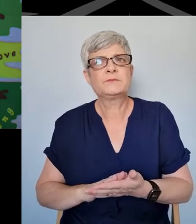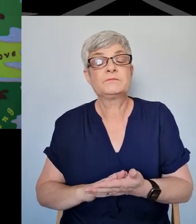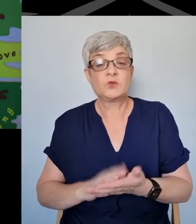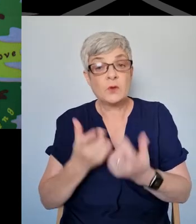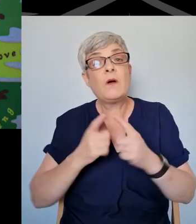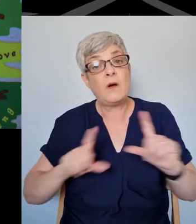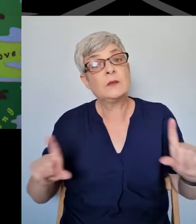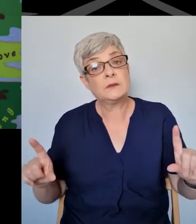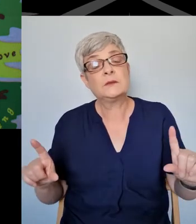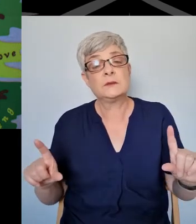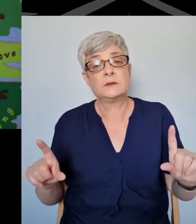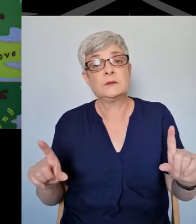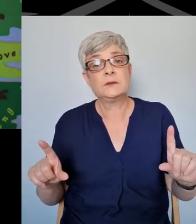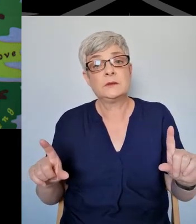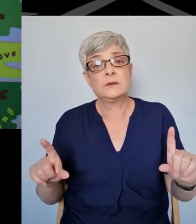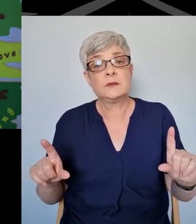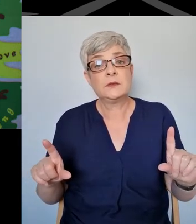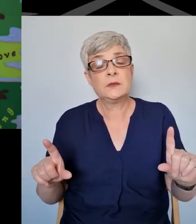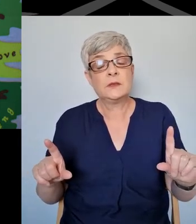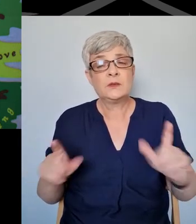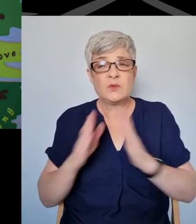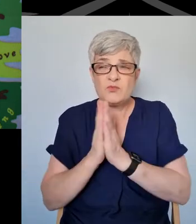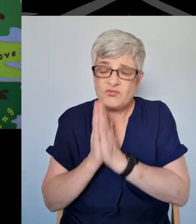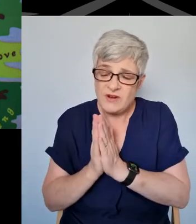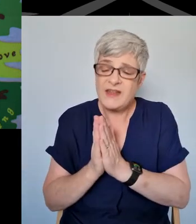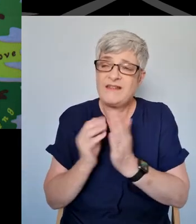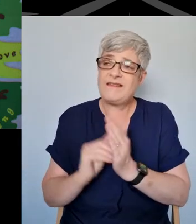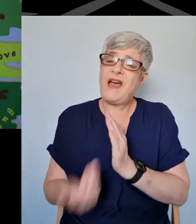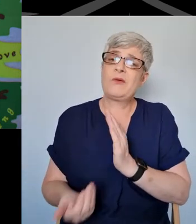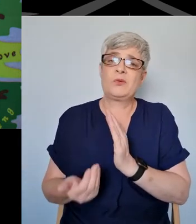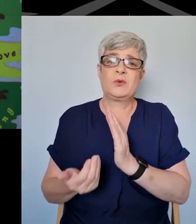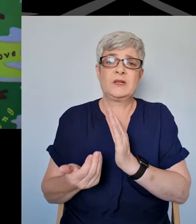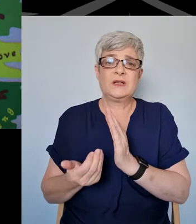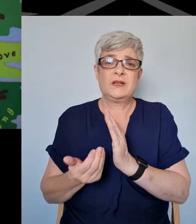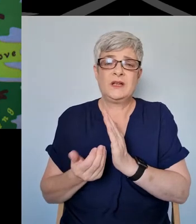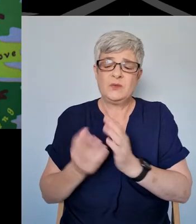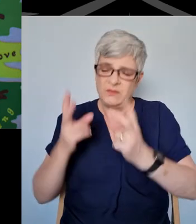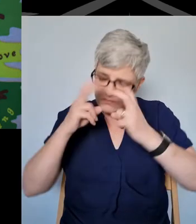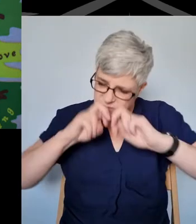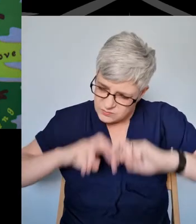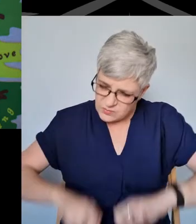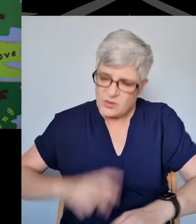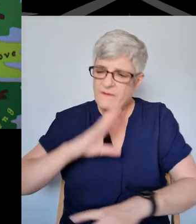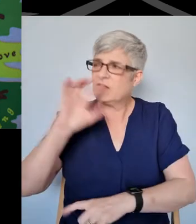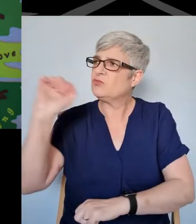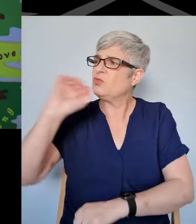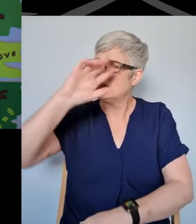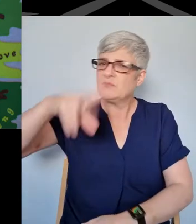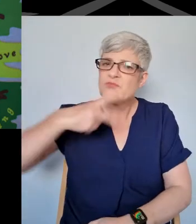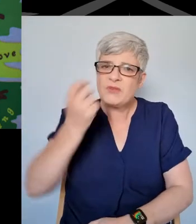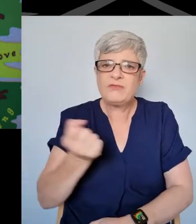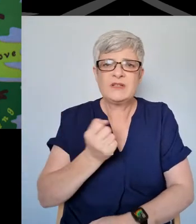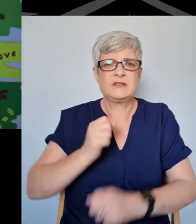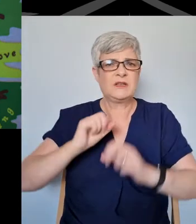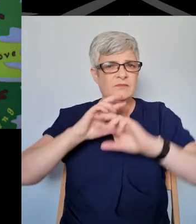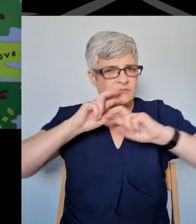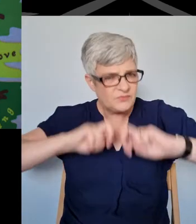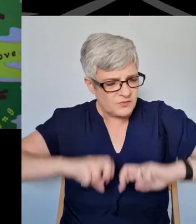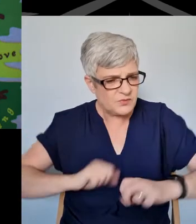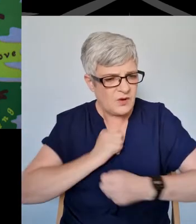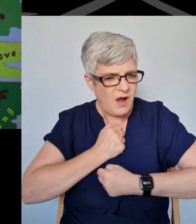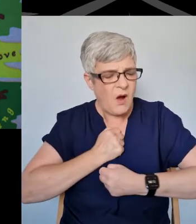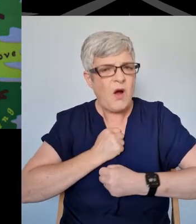So, Lord, as we pray to you, search through your Spirit, search our hearts and minds.